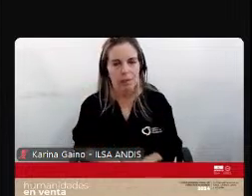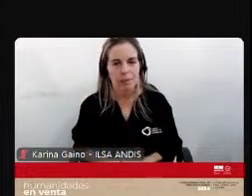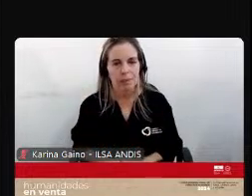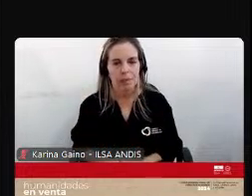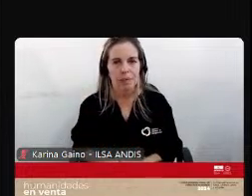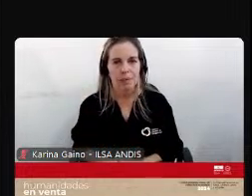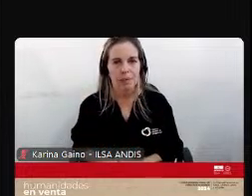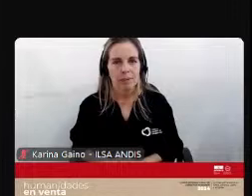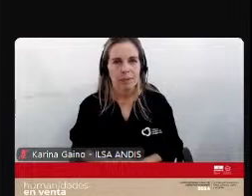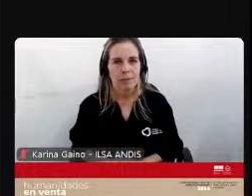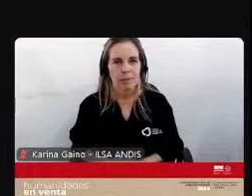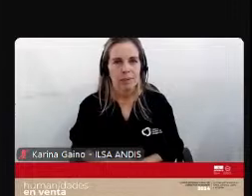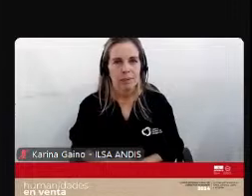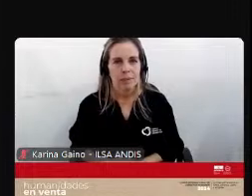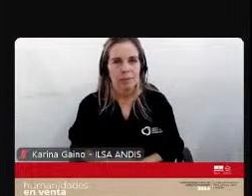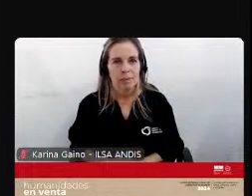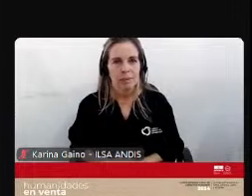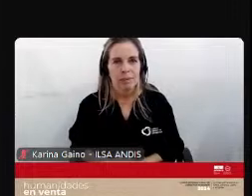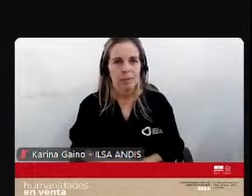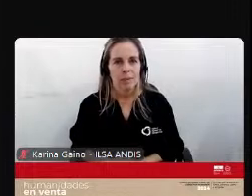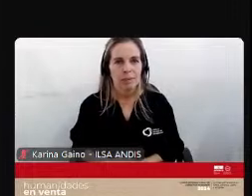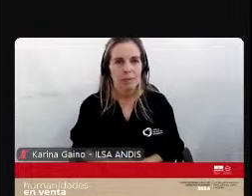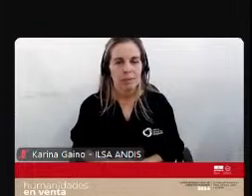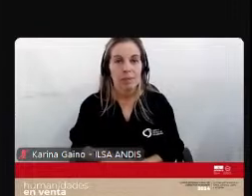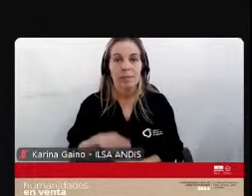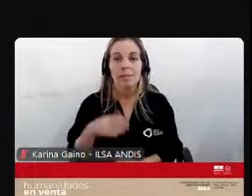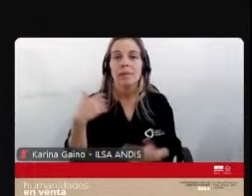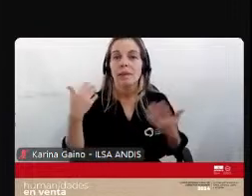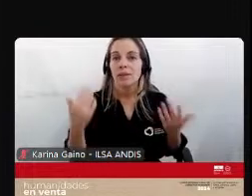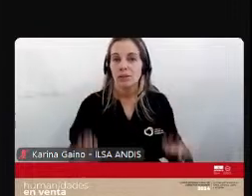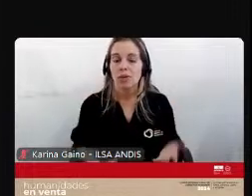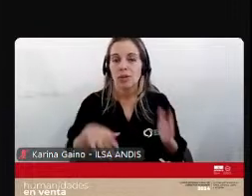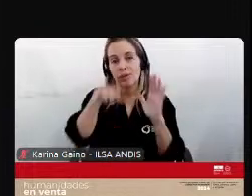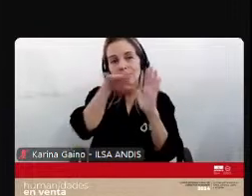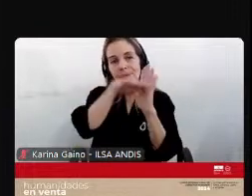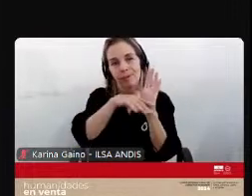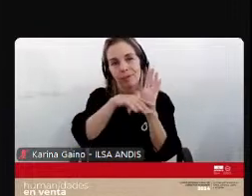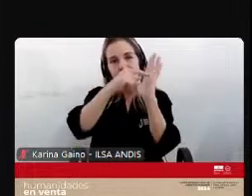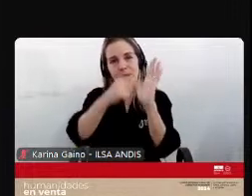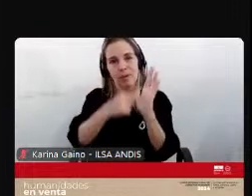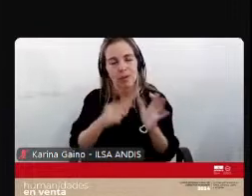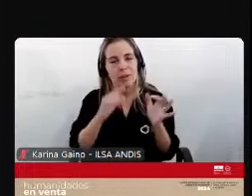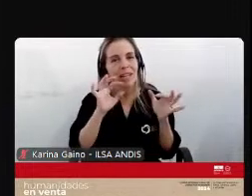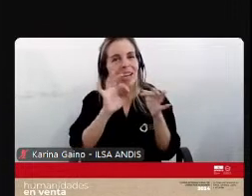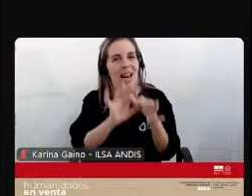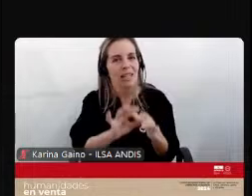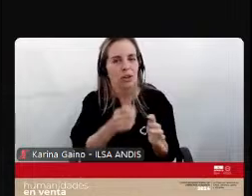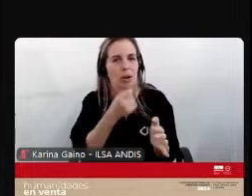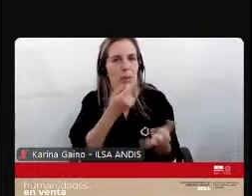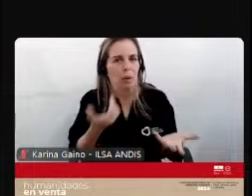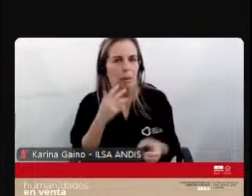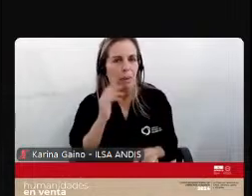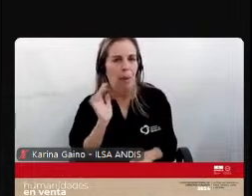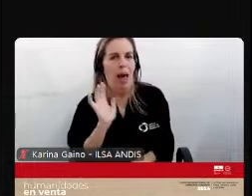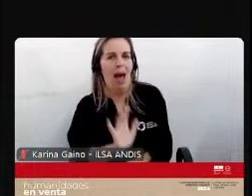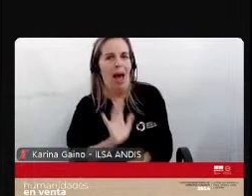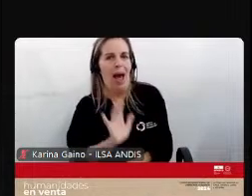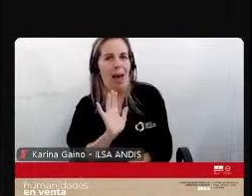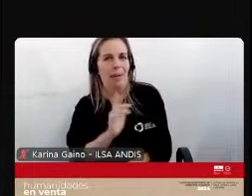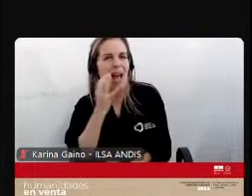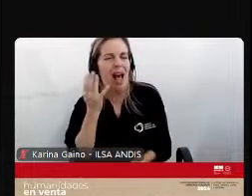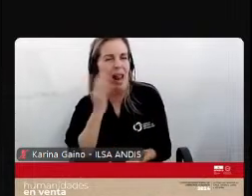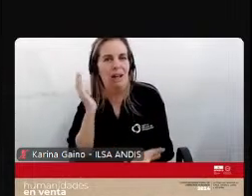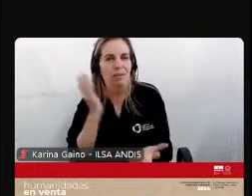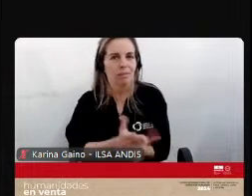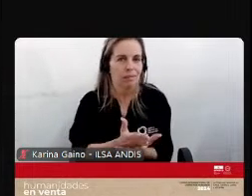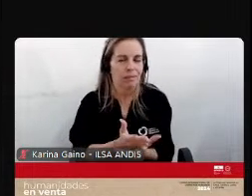labor indicators help to identify the presence of involuntary work and a threat of menace of penalty. So what I'm going to do now